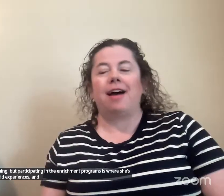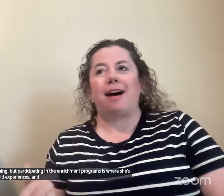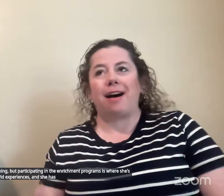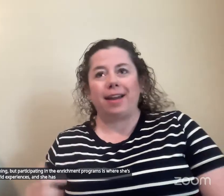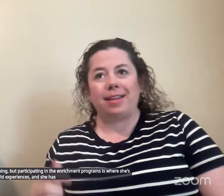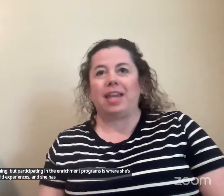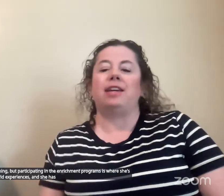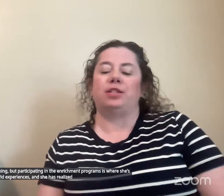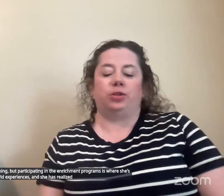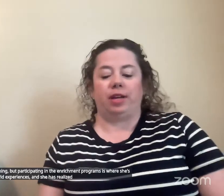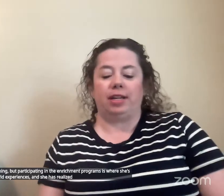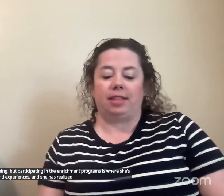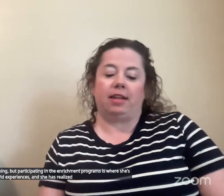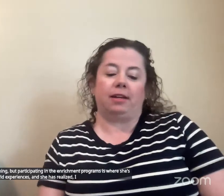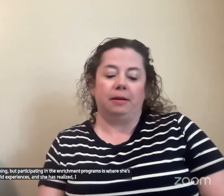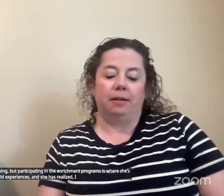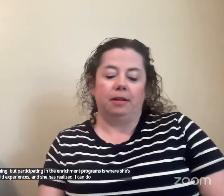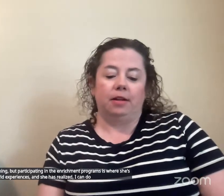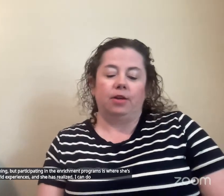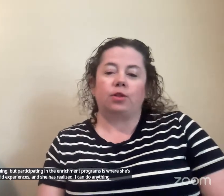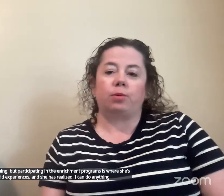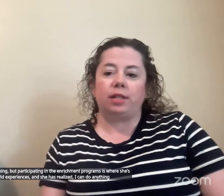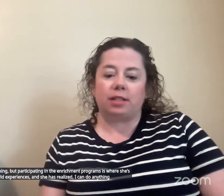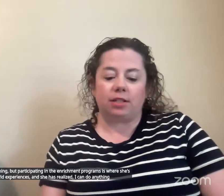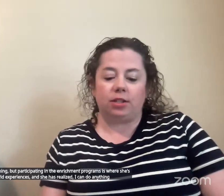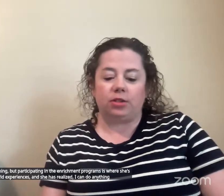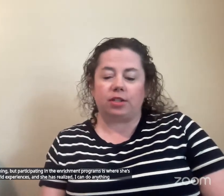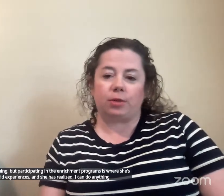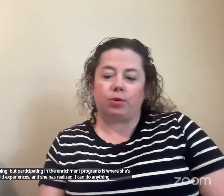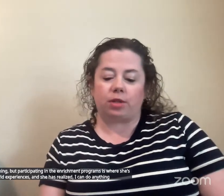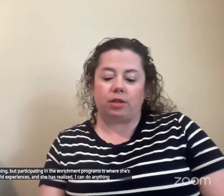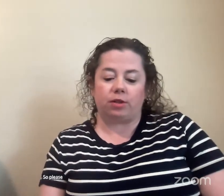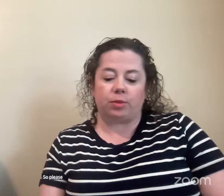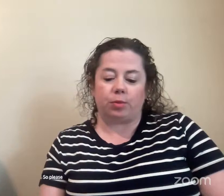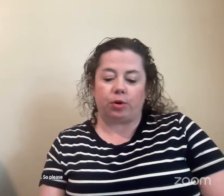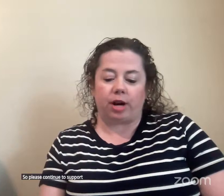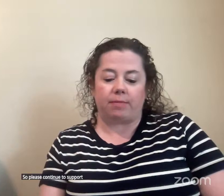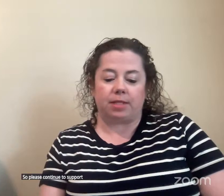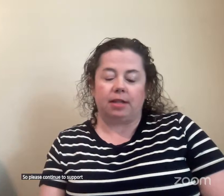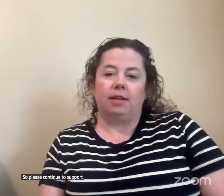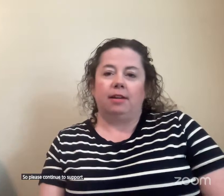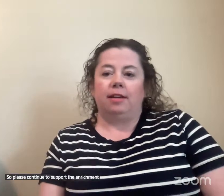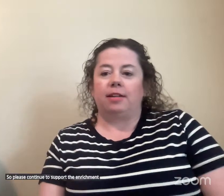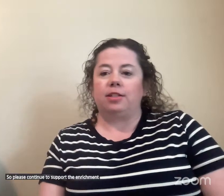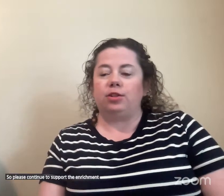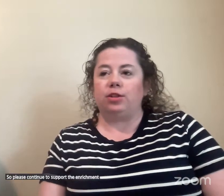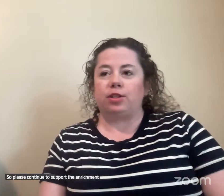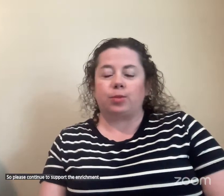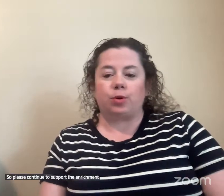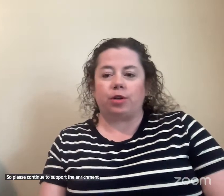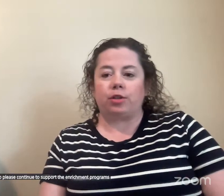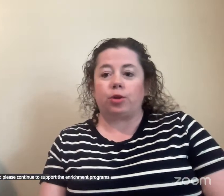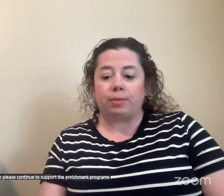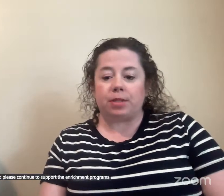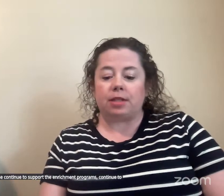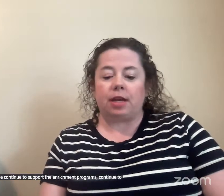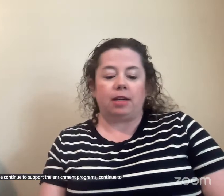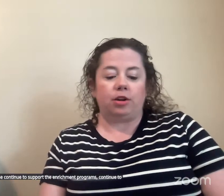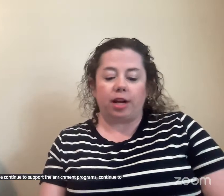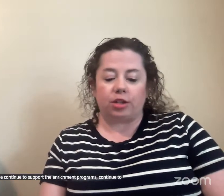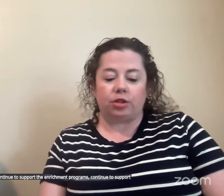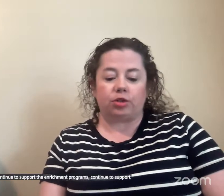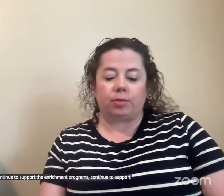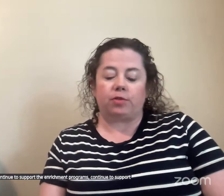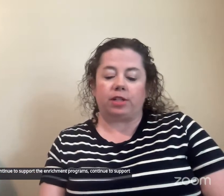realized I can do anything. So please continue to support the enrichment programs, continue to support trips